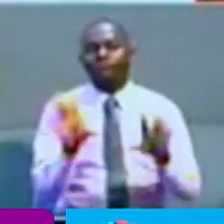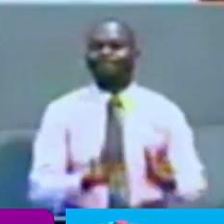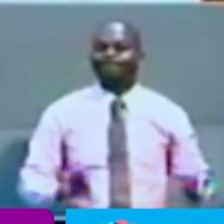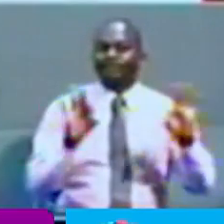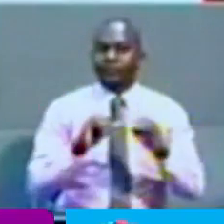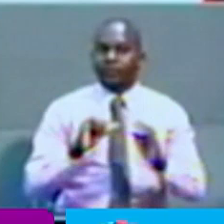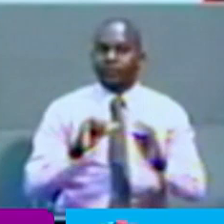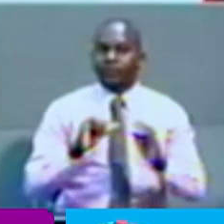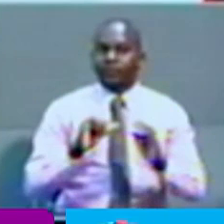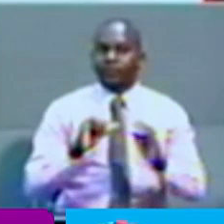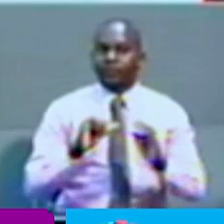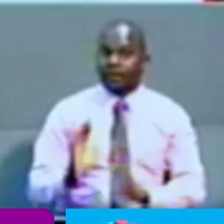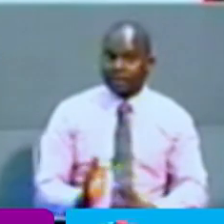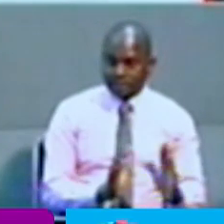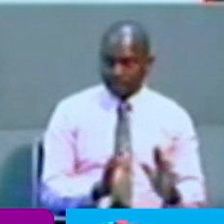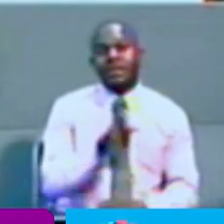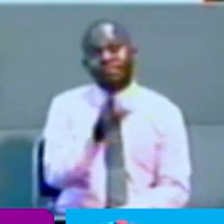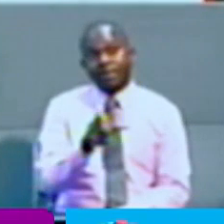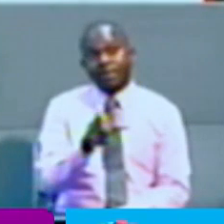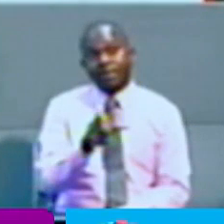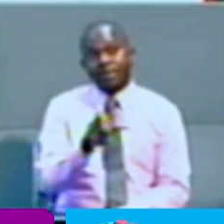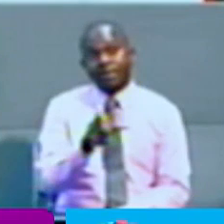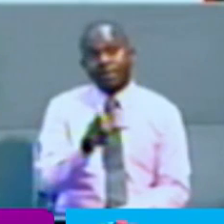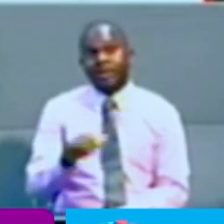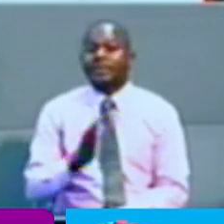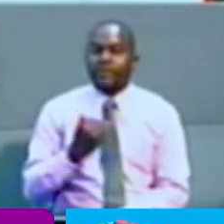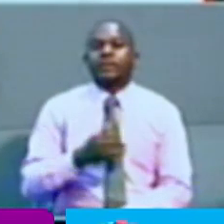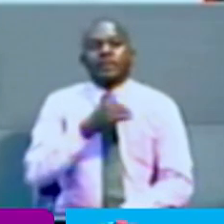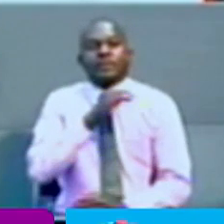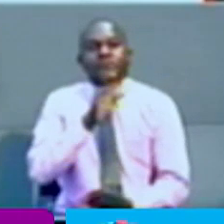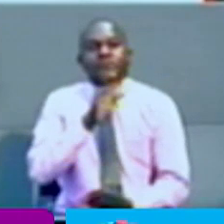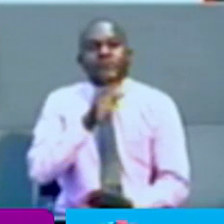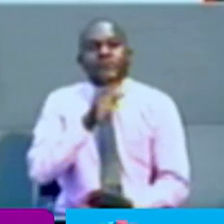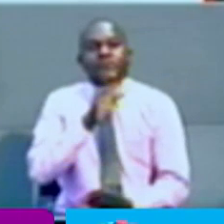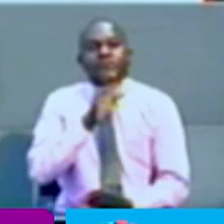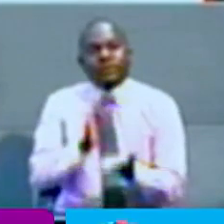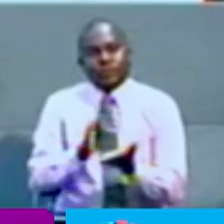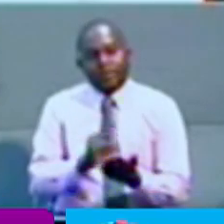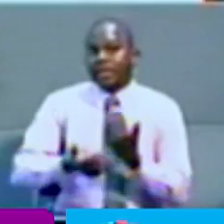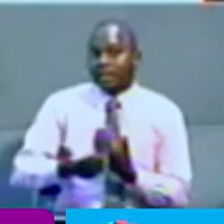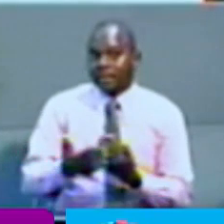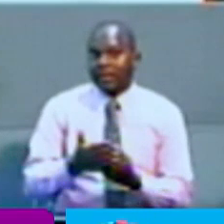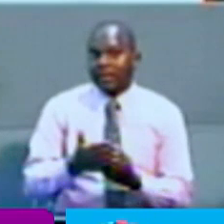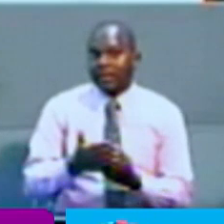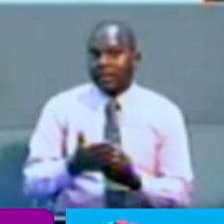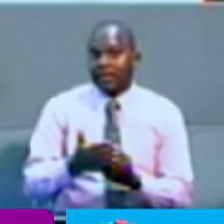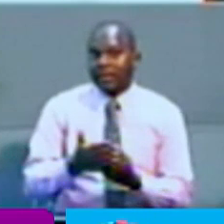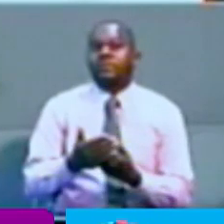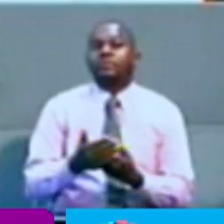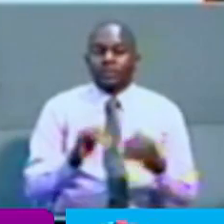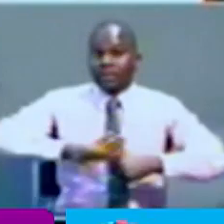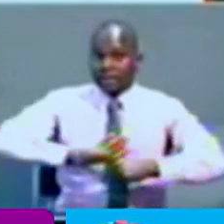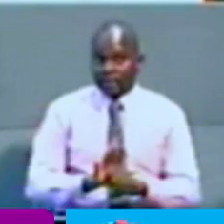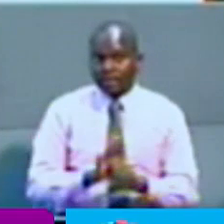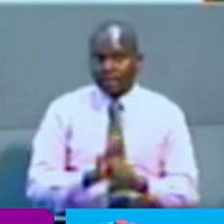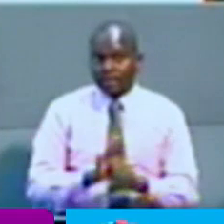arrangements to ensure all individuals that require medical care and medical evacuation in their respective districts,